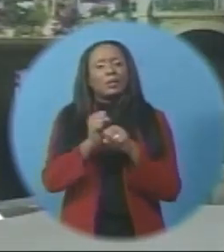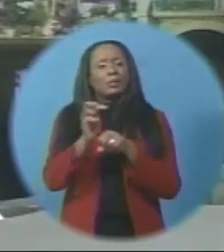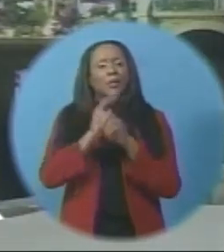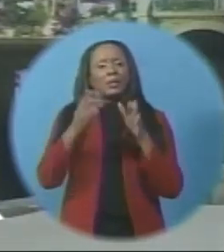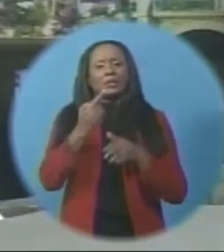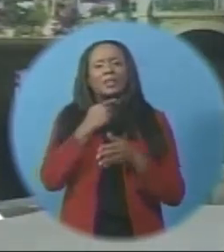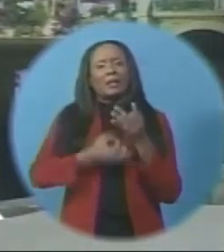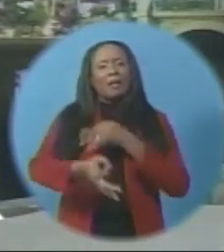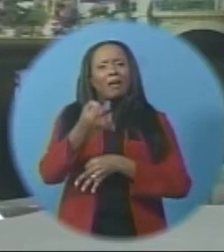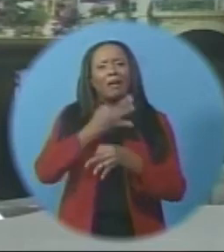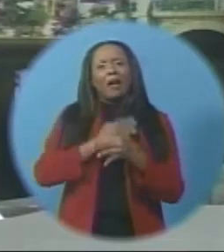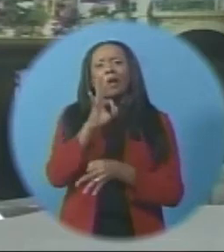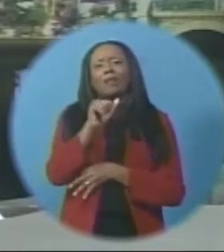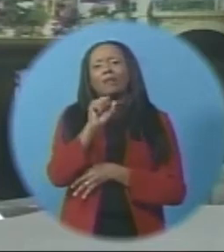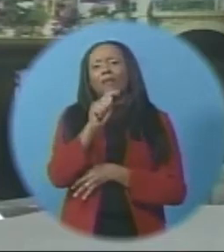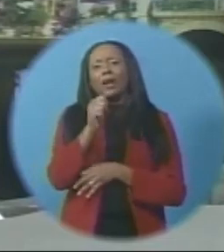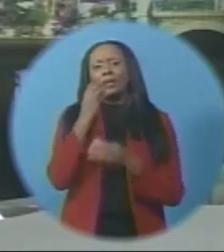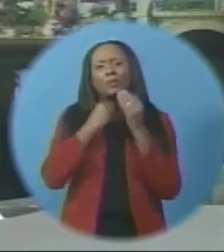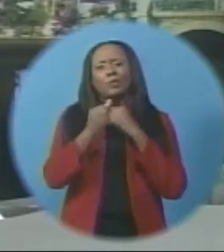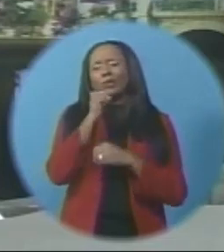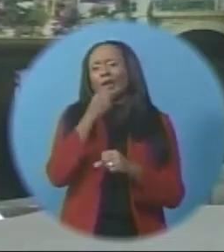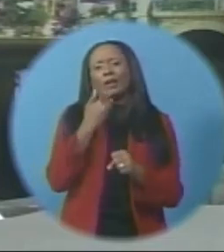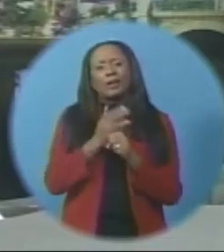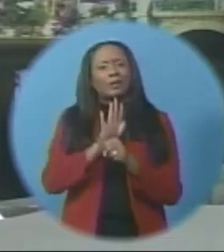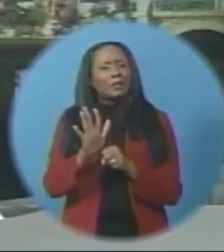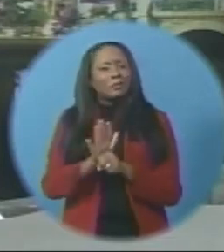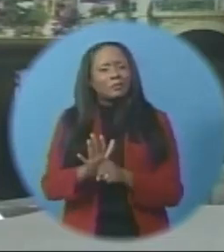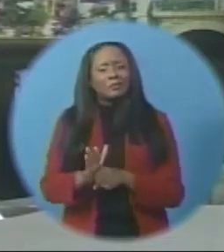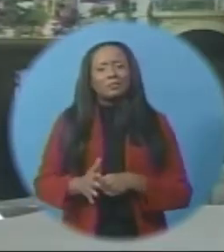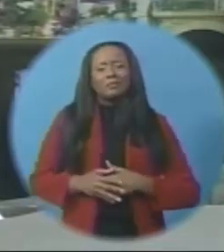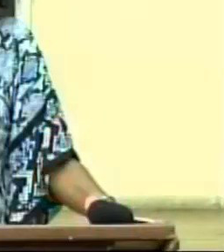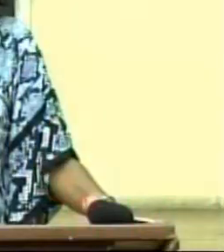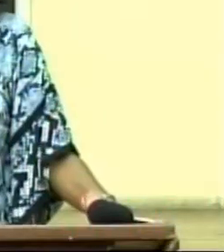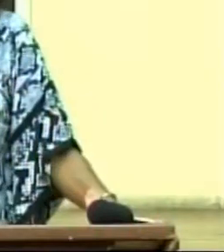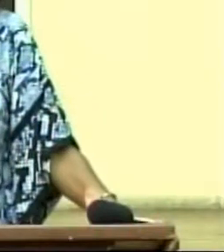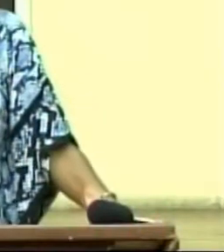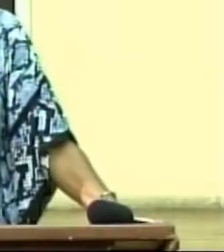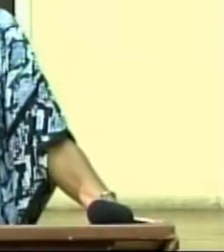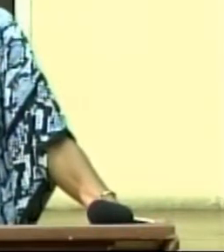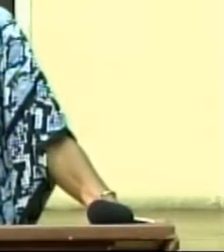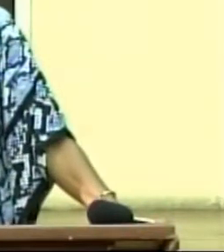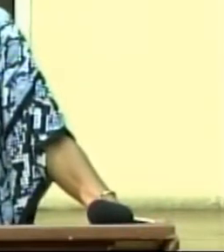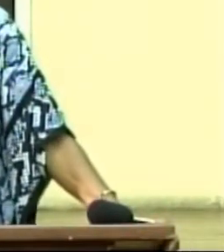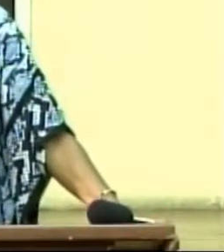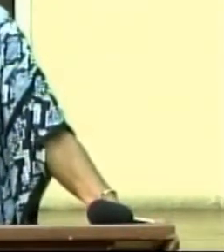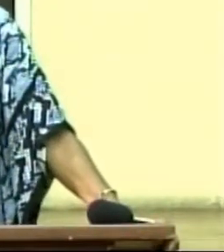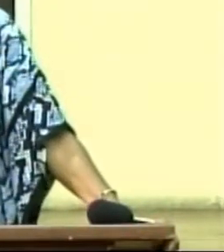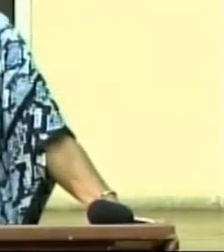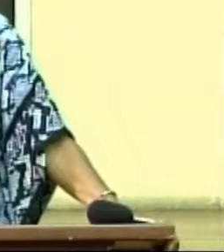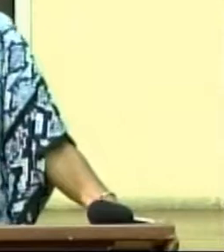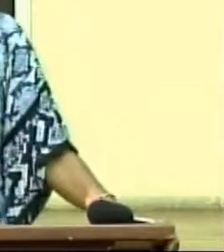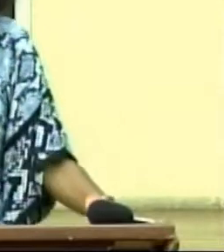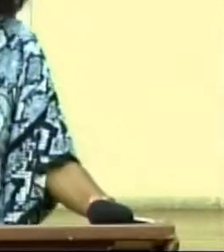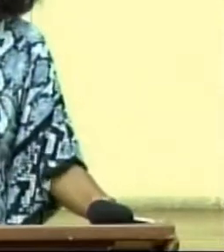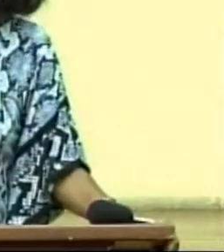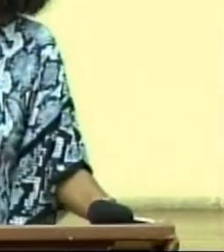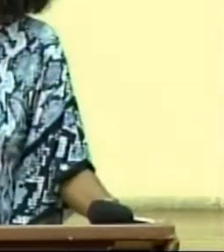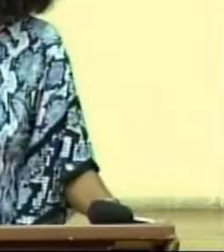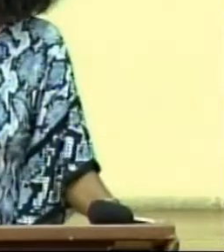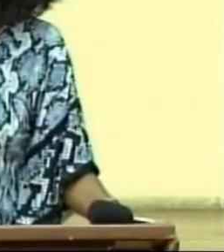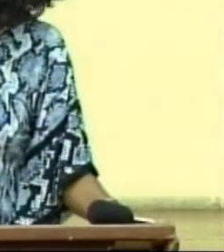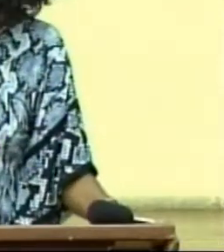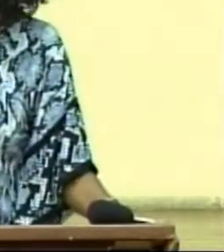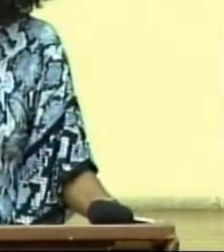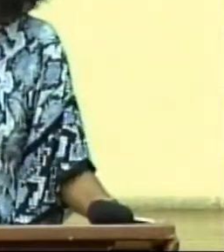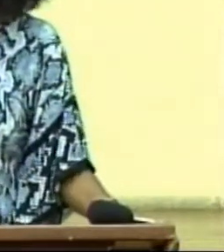been replaced with unhealthy fast food. A lot of countries that aspire to be wealthy